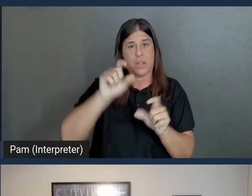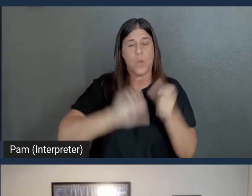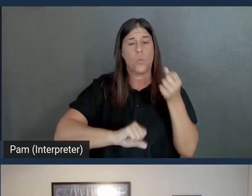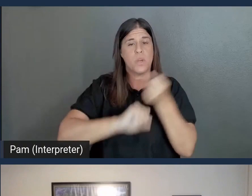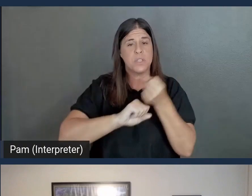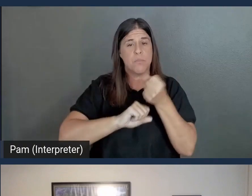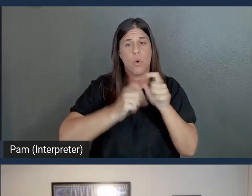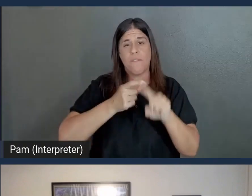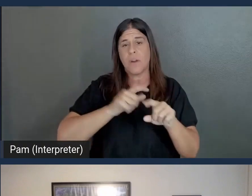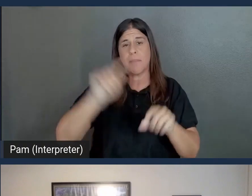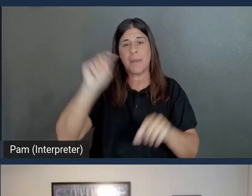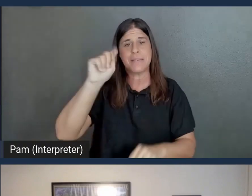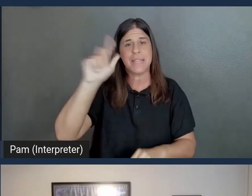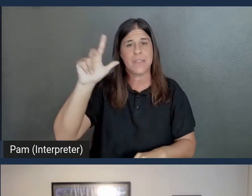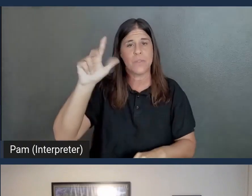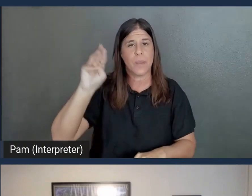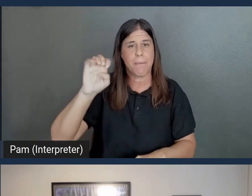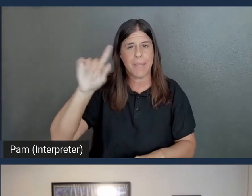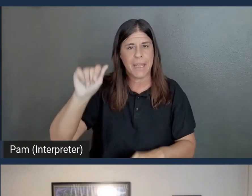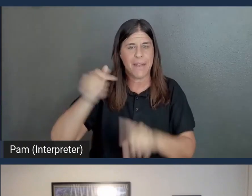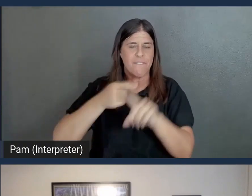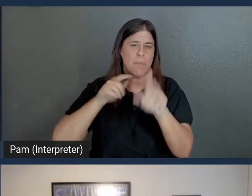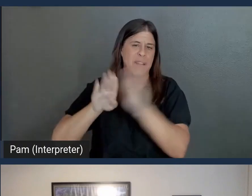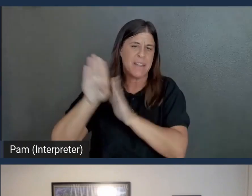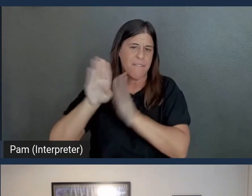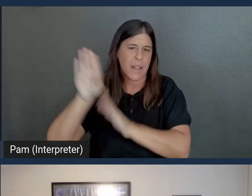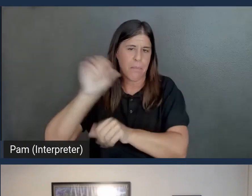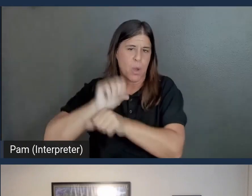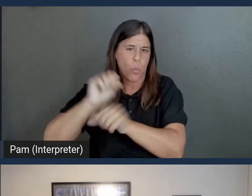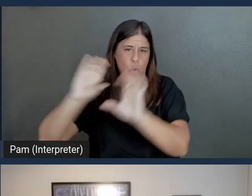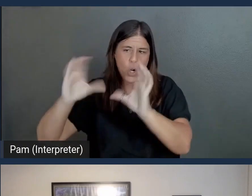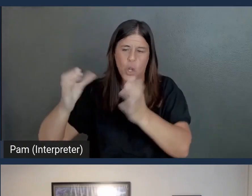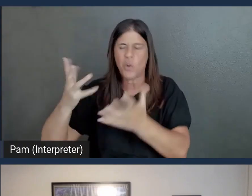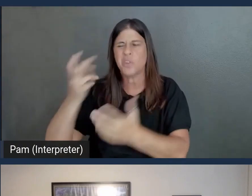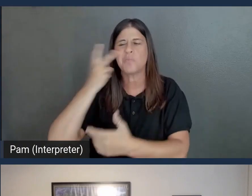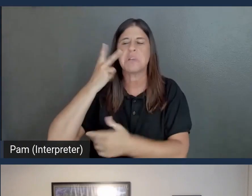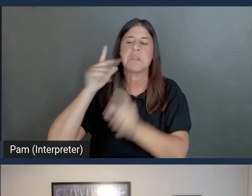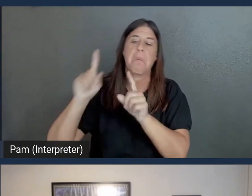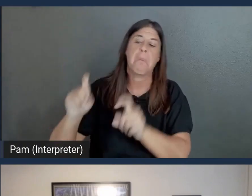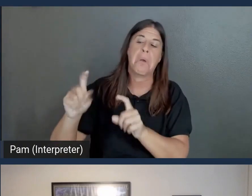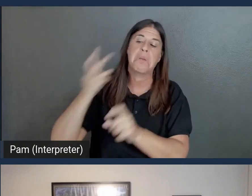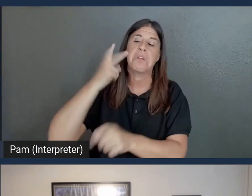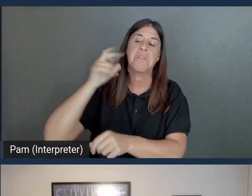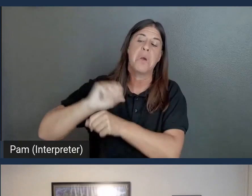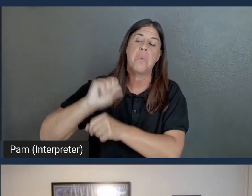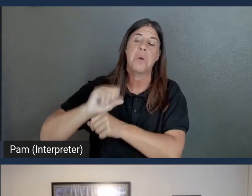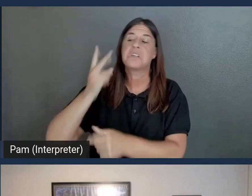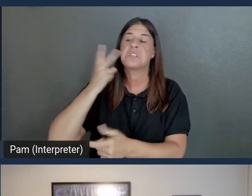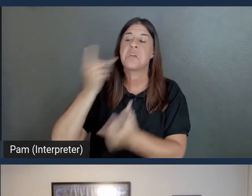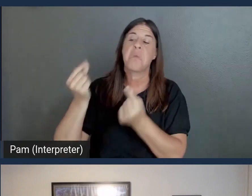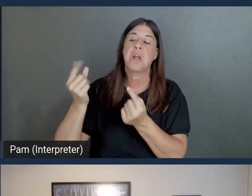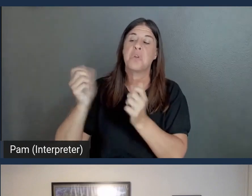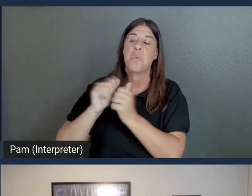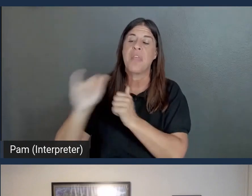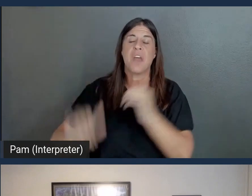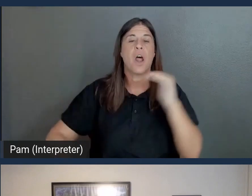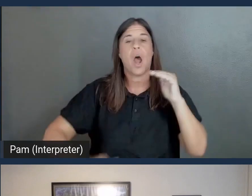from a T3 medium for something like a development workload. You just want to try it out, see how it works, see what you can do with it, up to